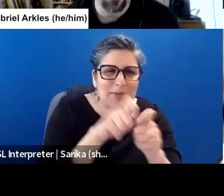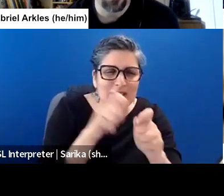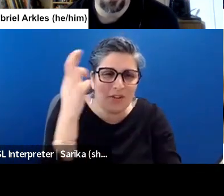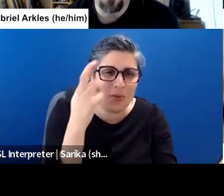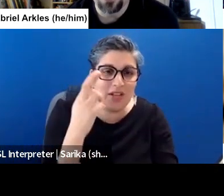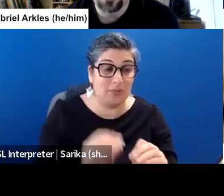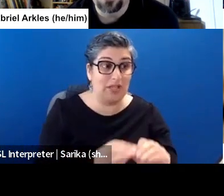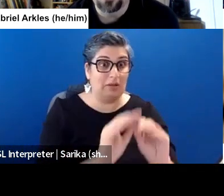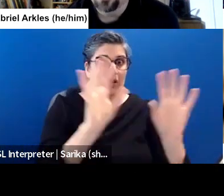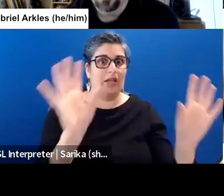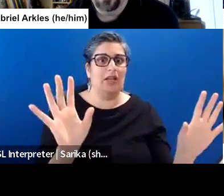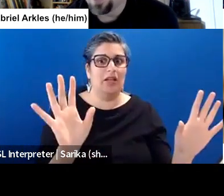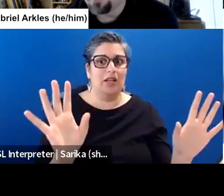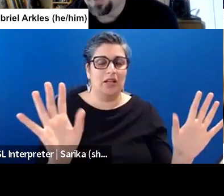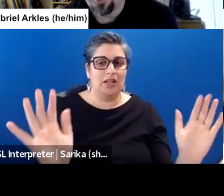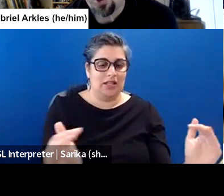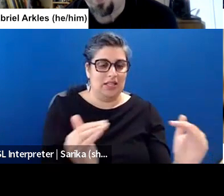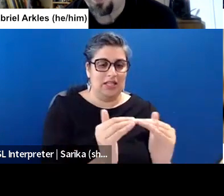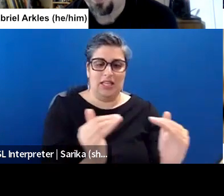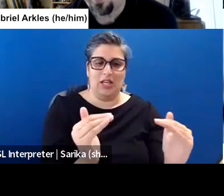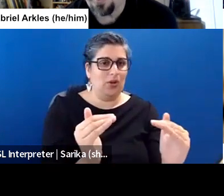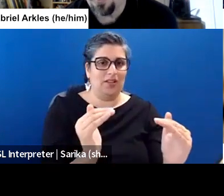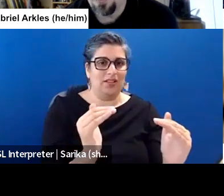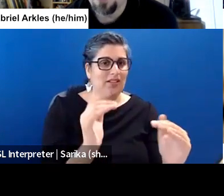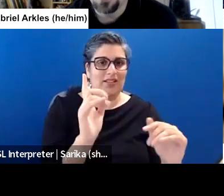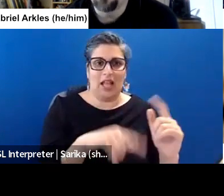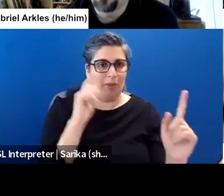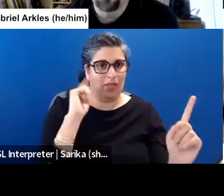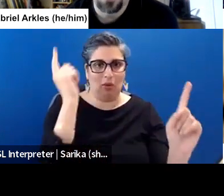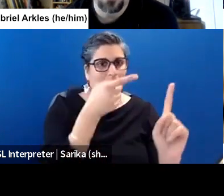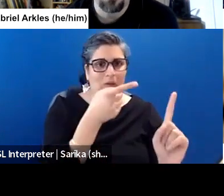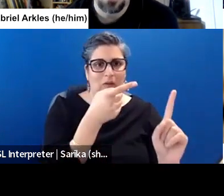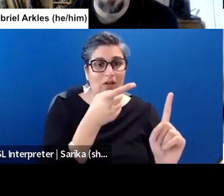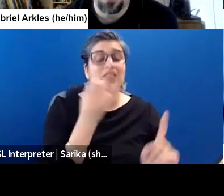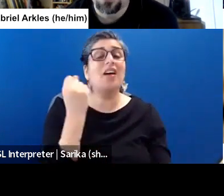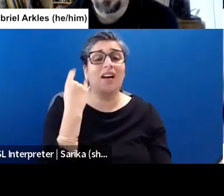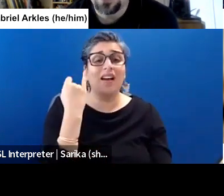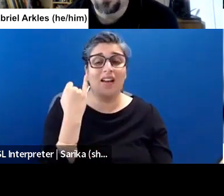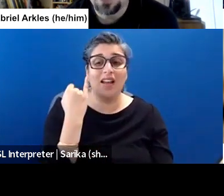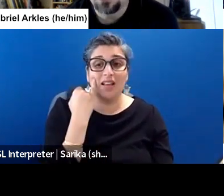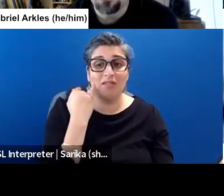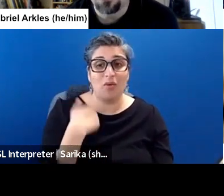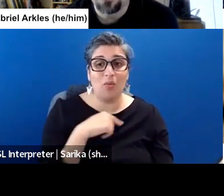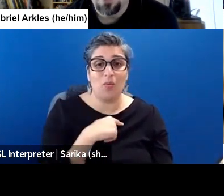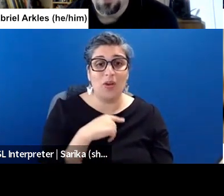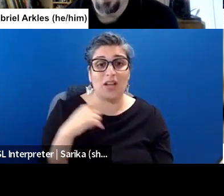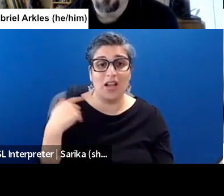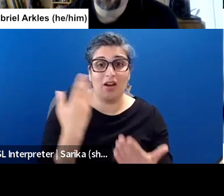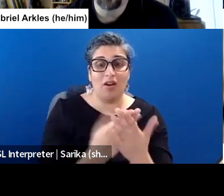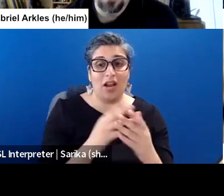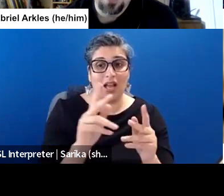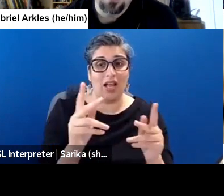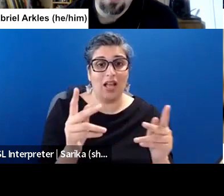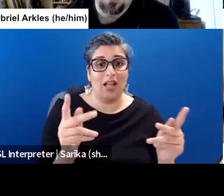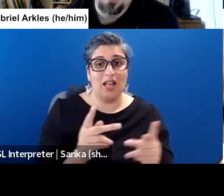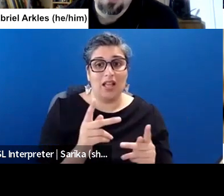in this work that equality can't be the goal. I mean, if we get to a place where incarcerated trans people are